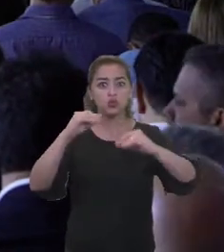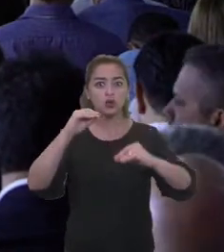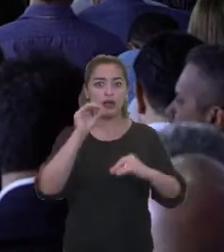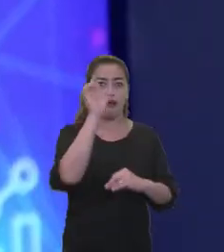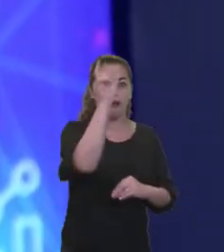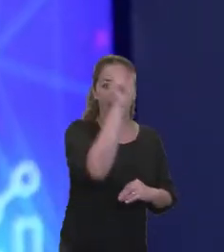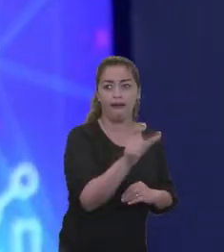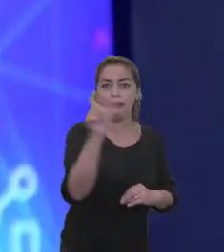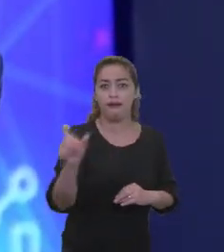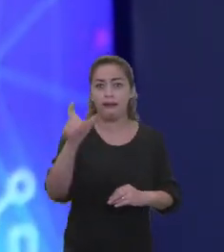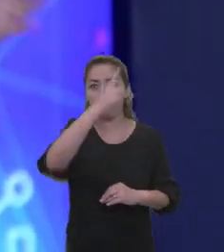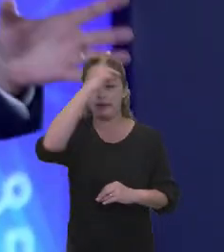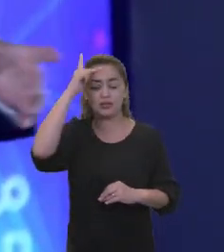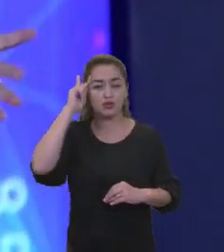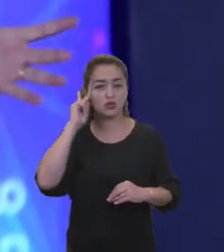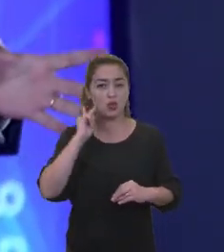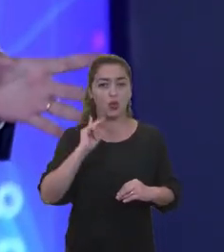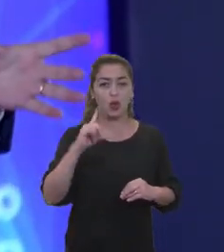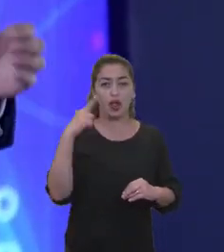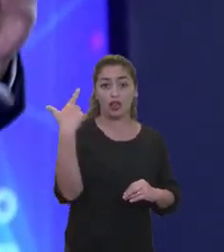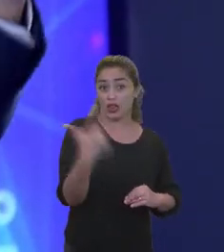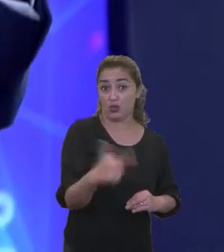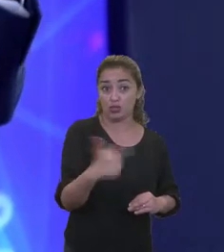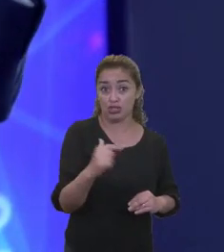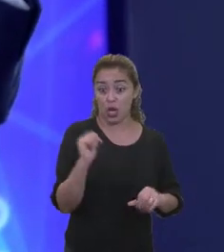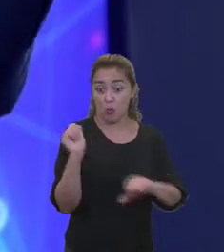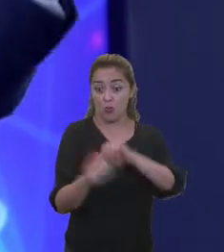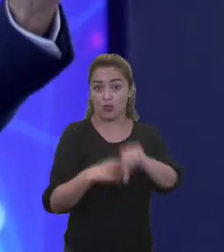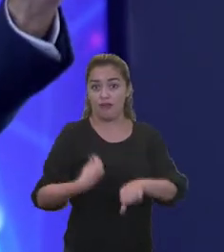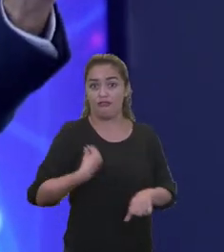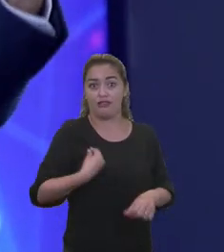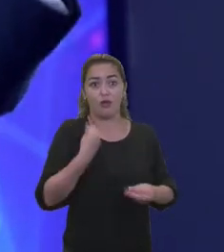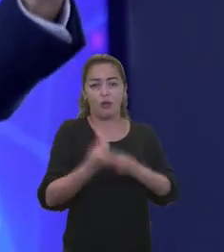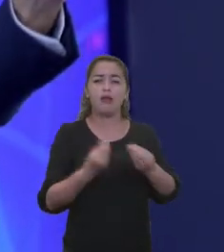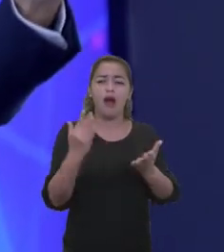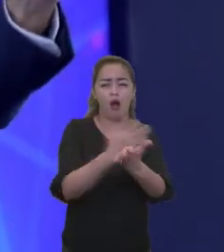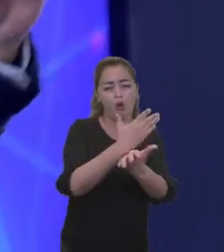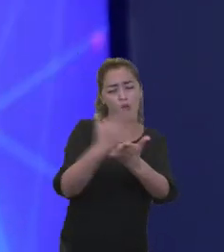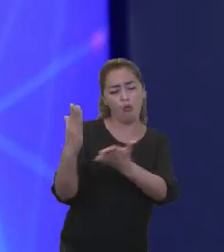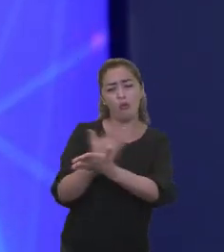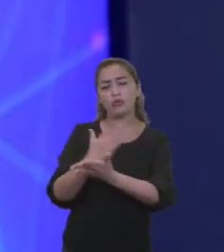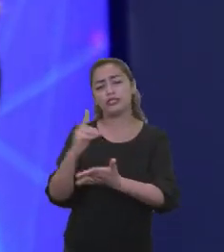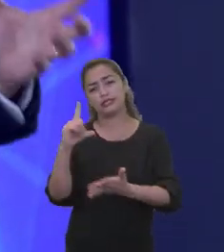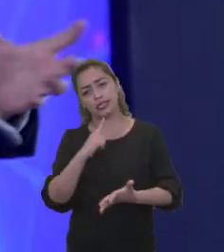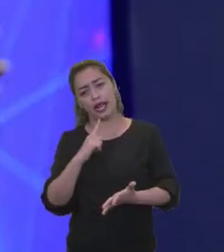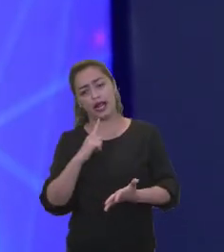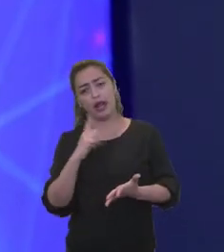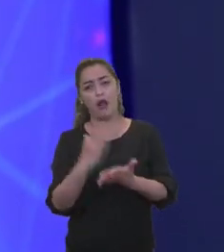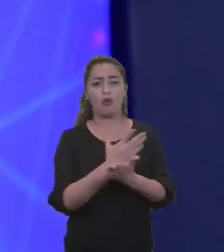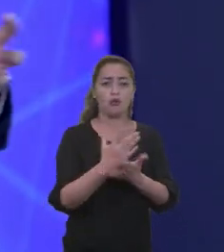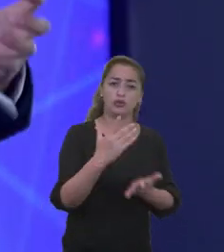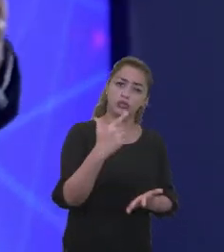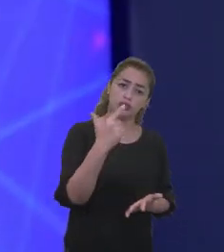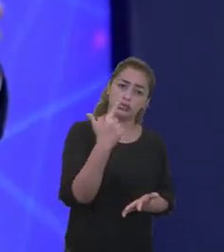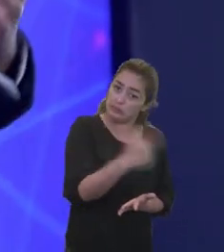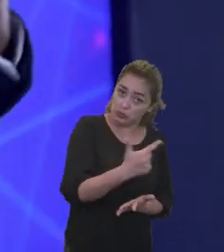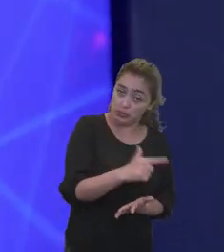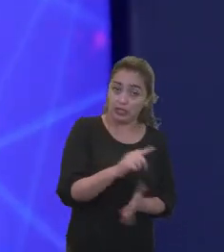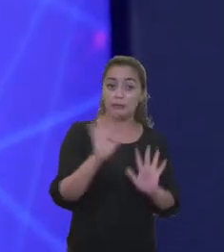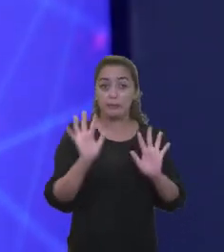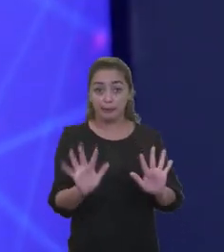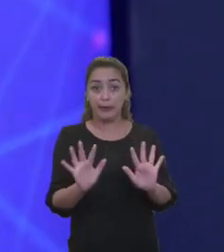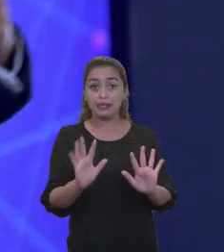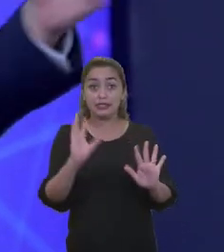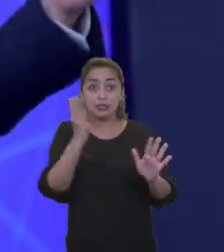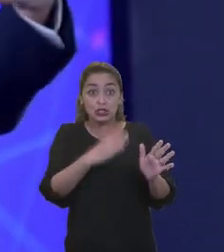of our service in people's lives that we didn't have before. Every day people have, but some people don't have it yet. And when they do get the emotion,